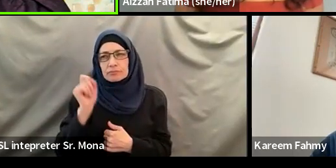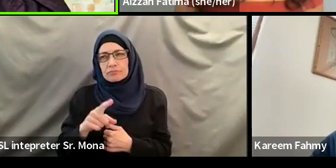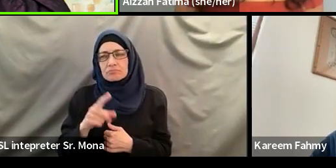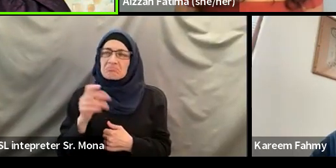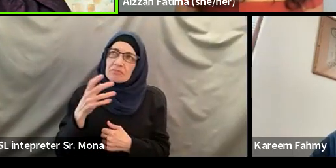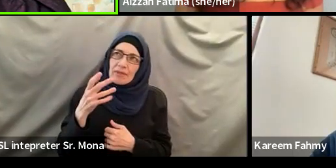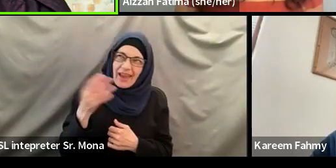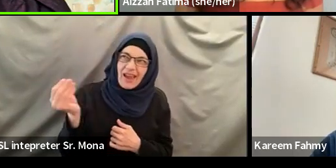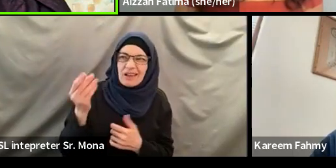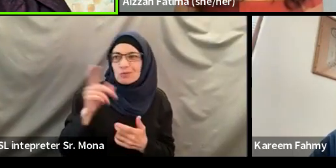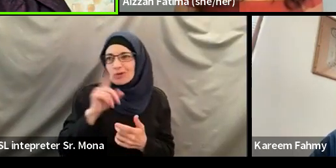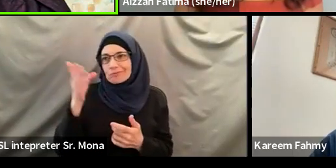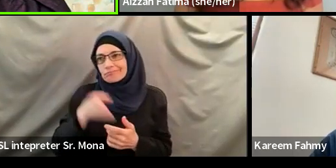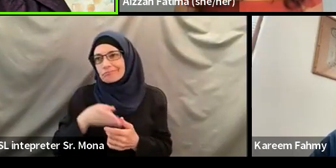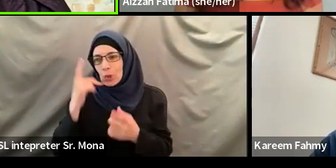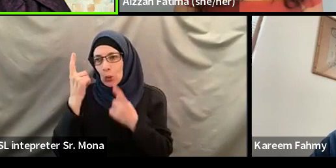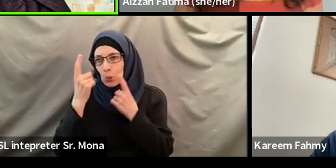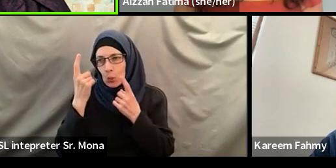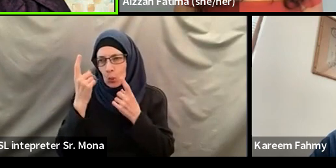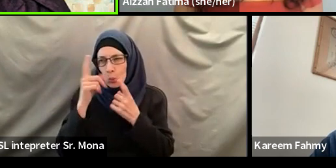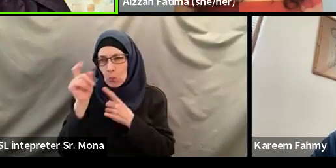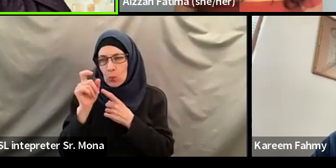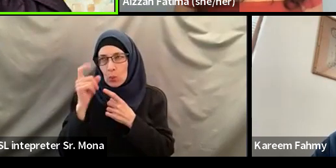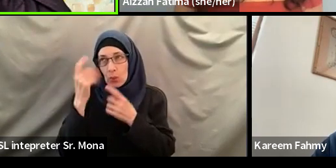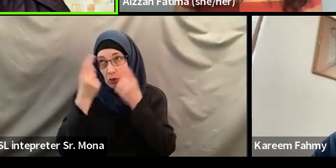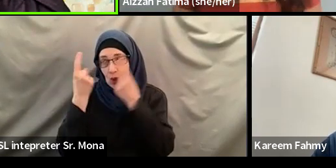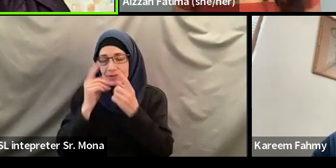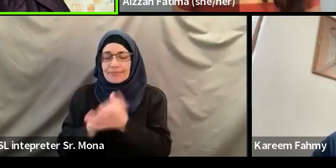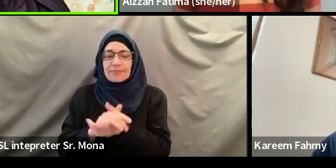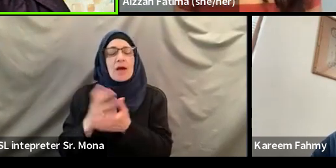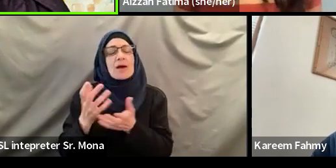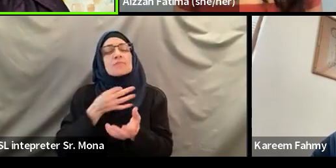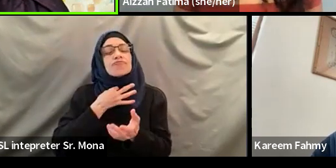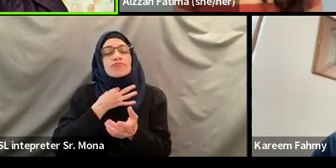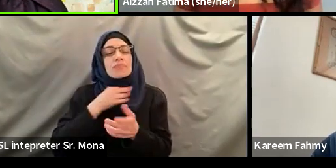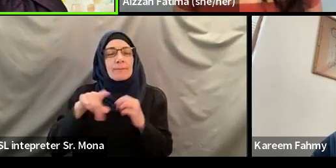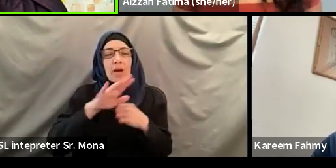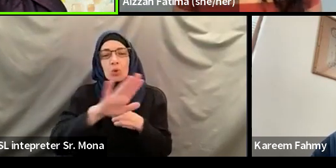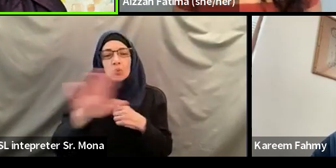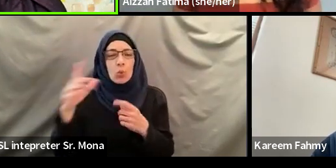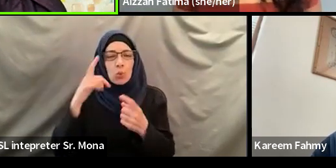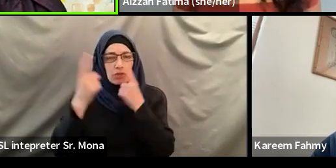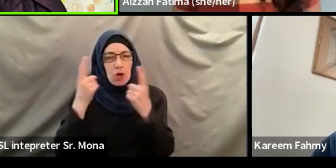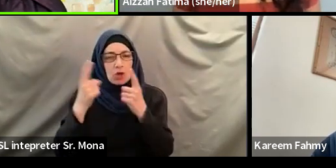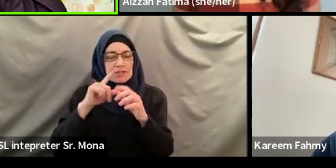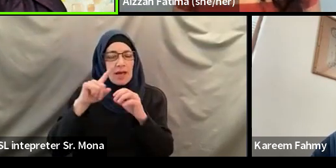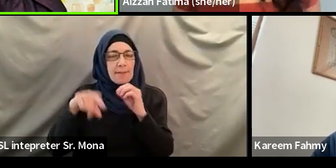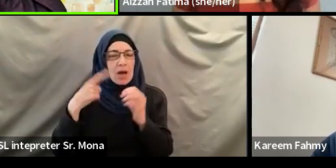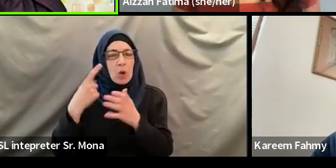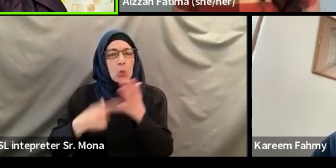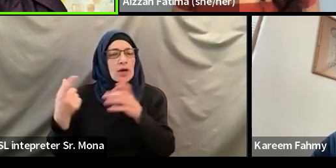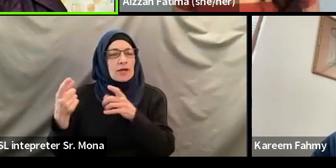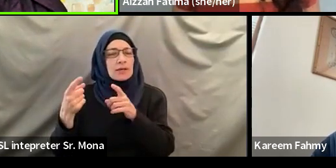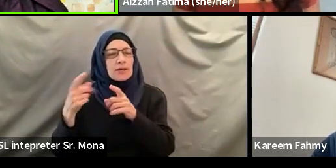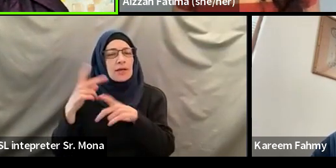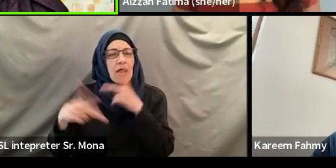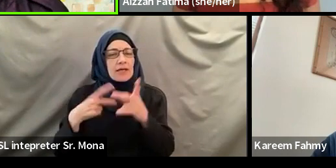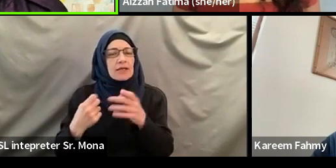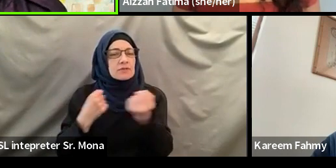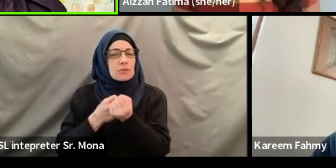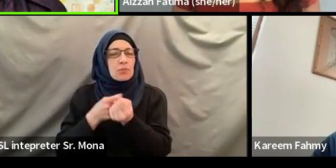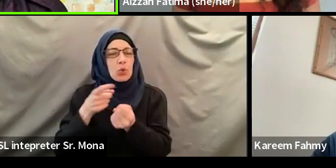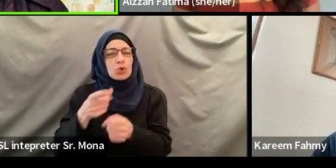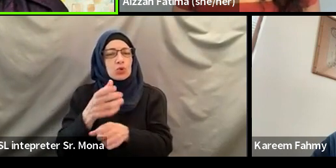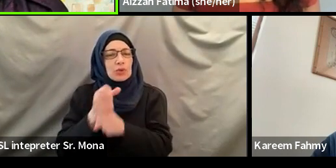that. I'm also curious to hear everyone's thoughts about what kind of support you might receive from the larger